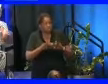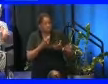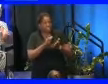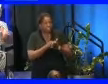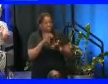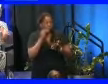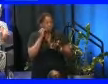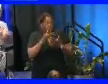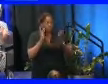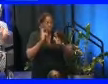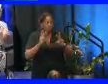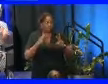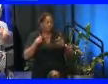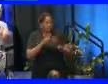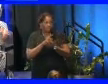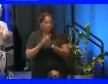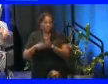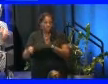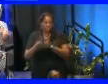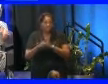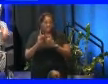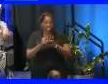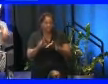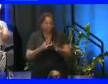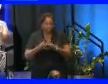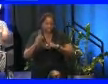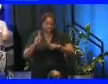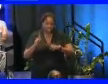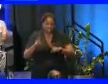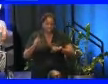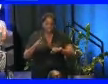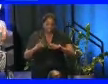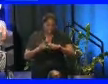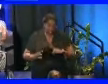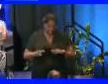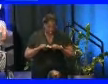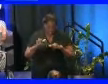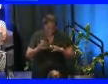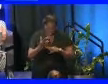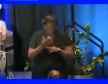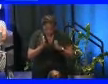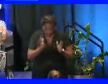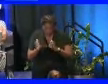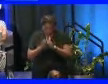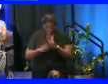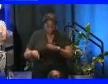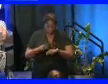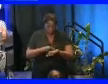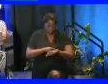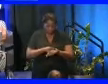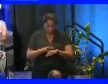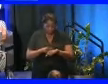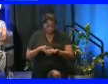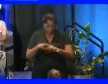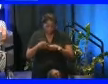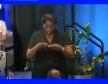that's what homeless people, when I talk to homeless people and I go out every week, I go encampments, I stay in hotels and I talk to people. Go